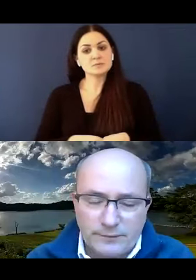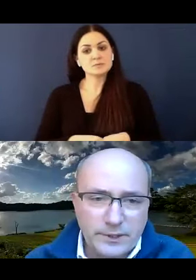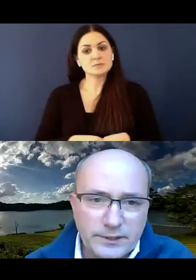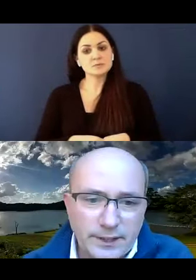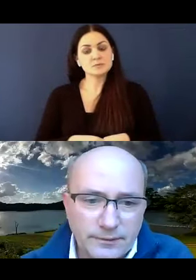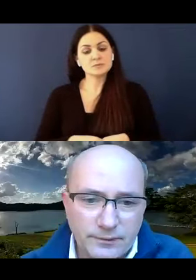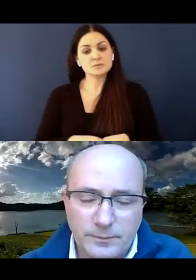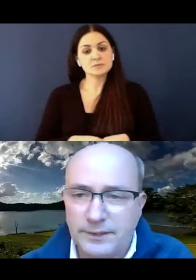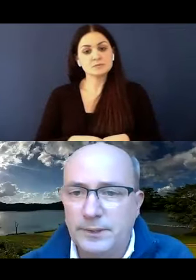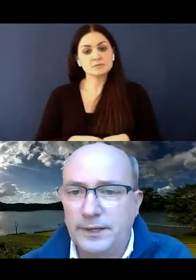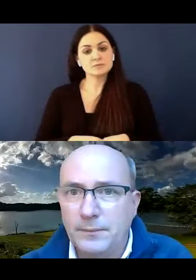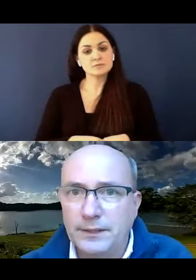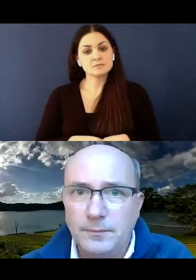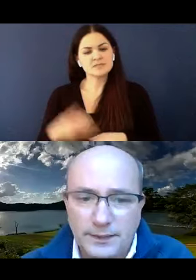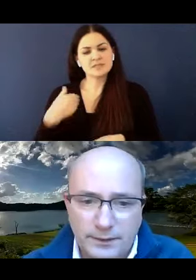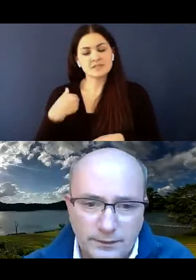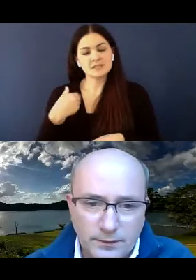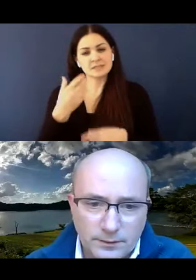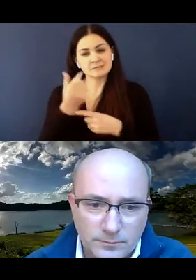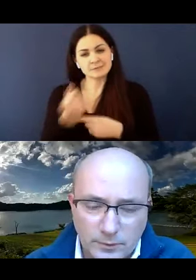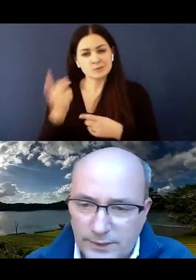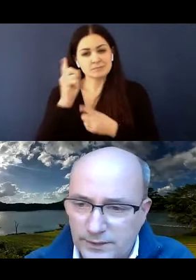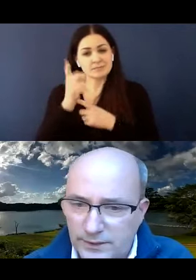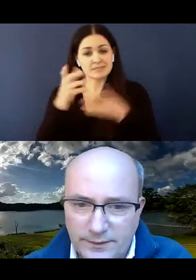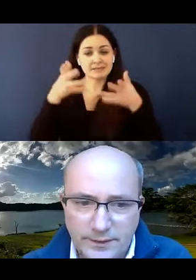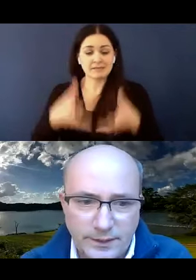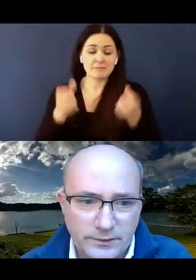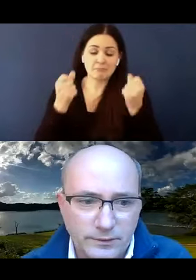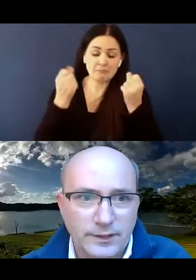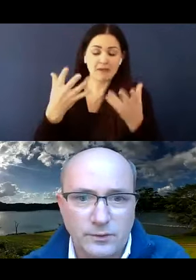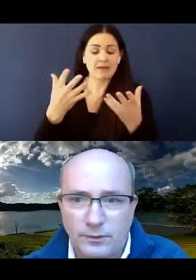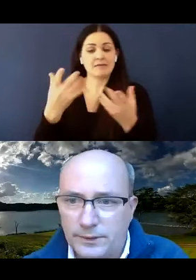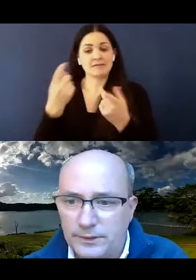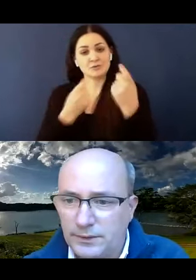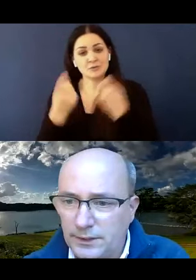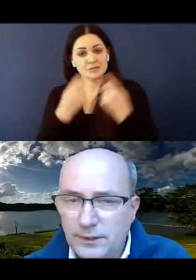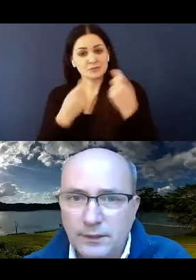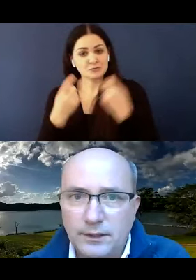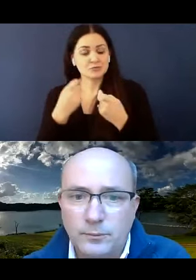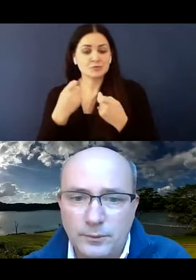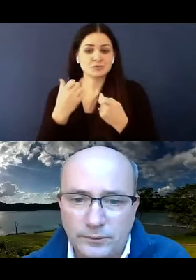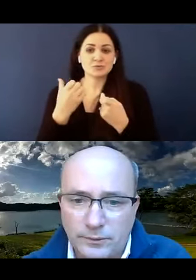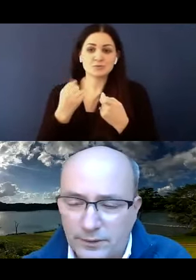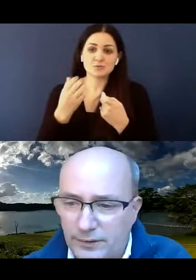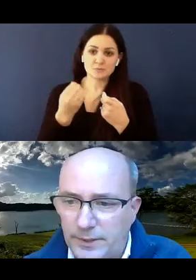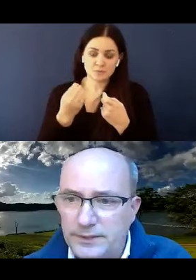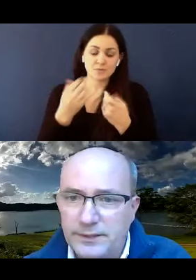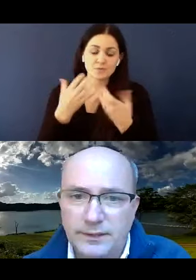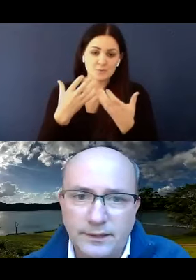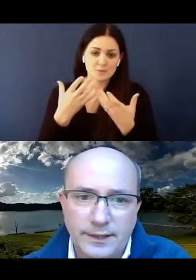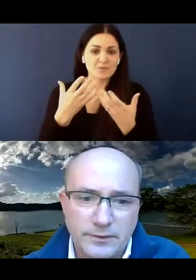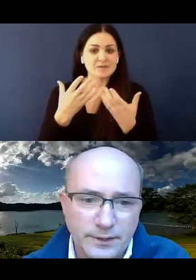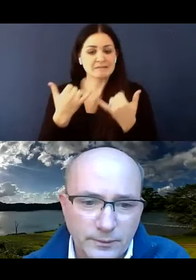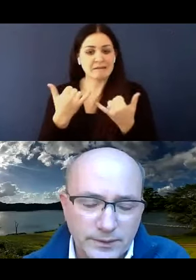see, we have just a handful of minutes. We had many questions again today. So as always, we will do our very best